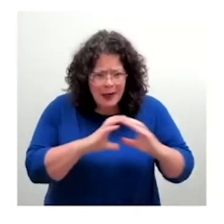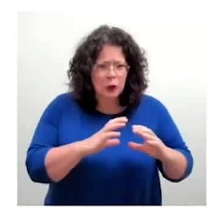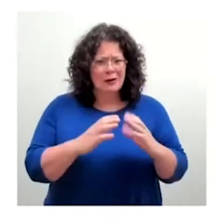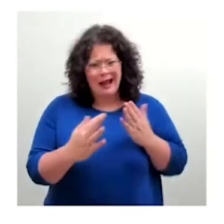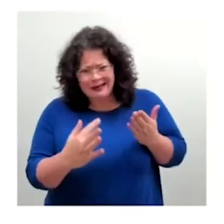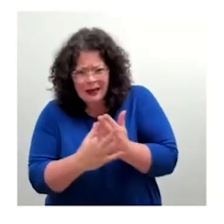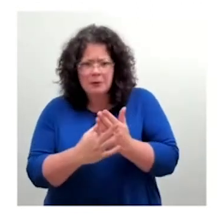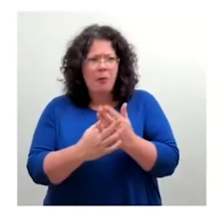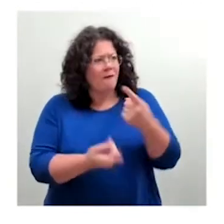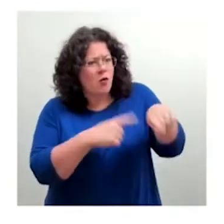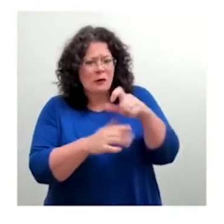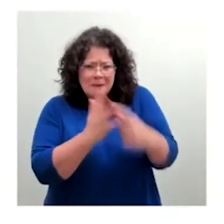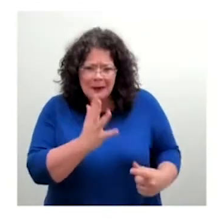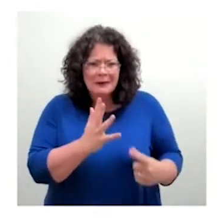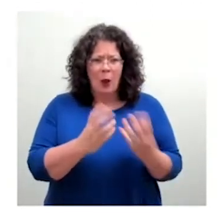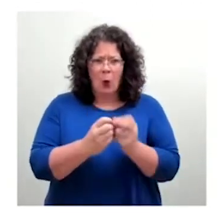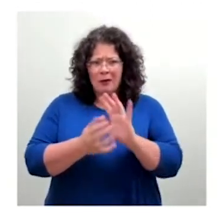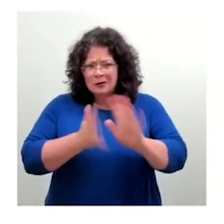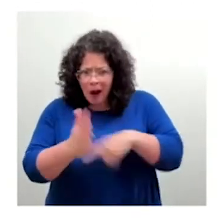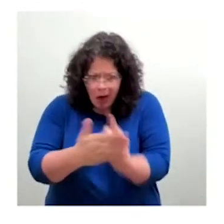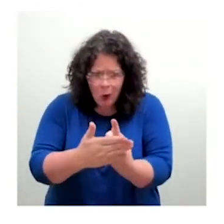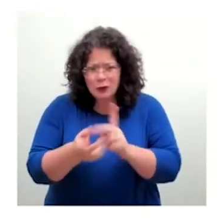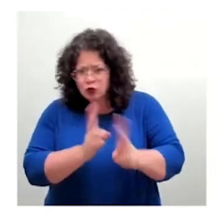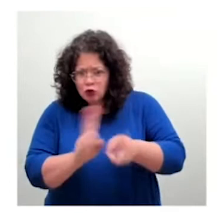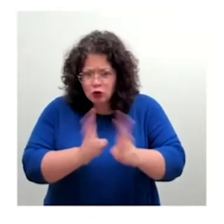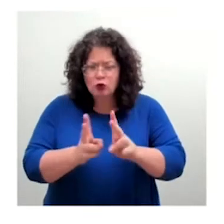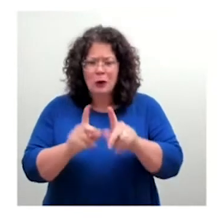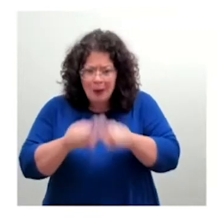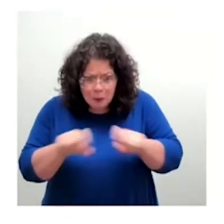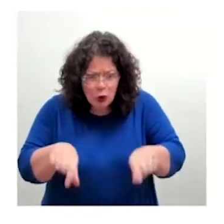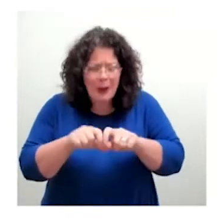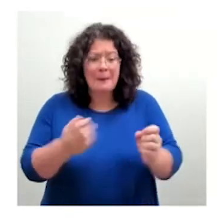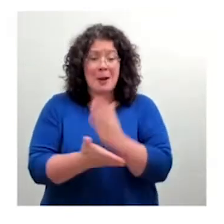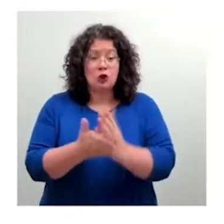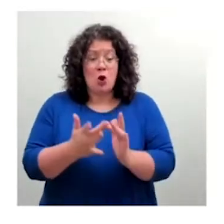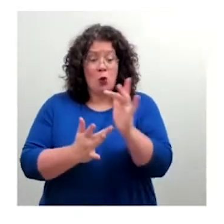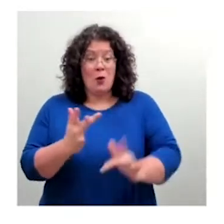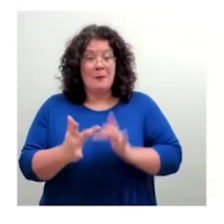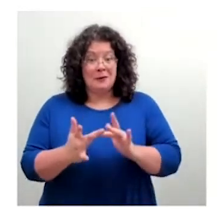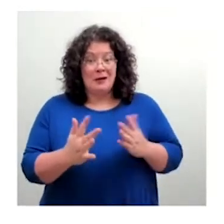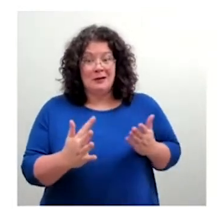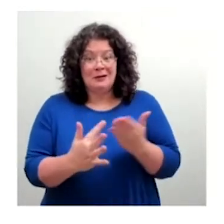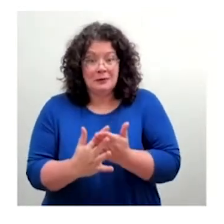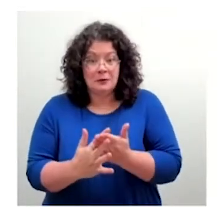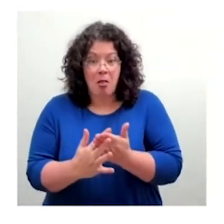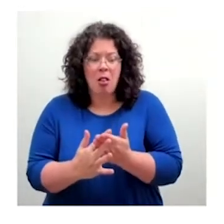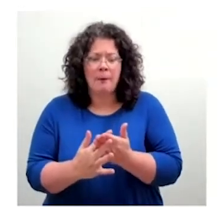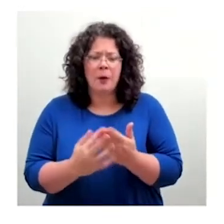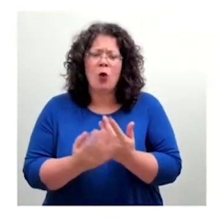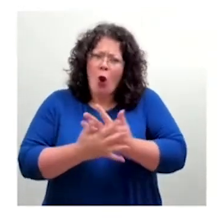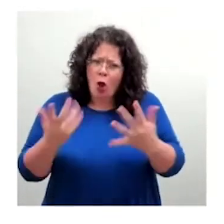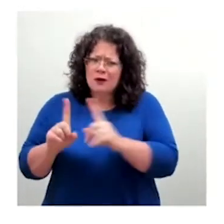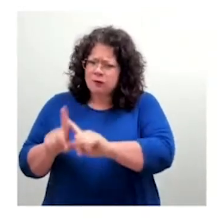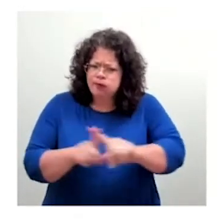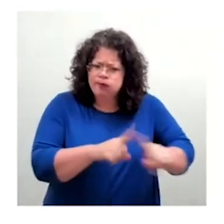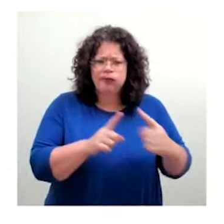COVID. There were forms that were out there for food delivery. There was forms for protective equipment. We had to ensure